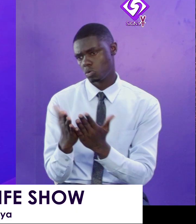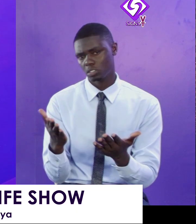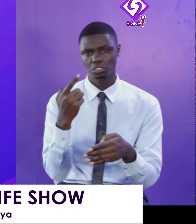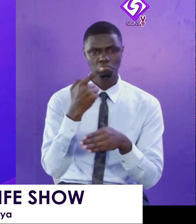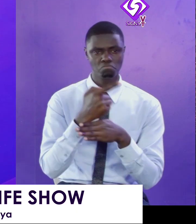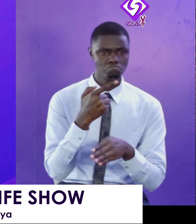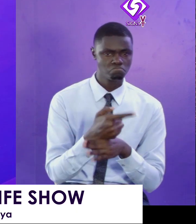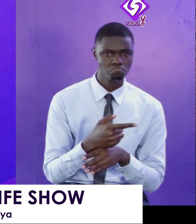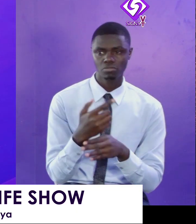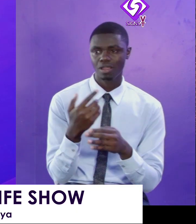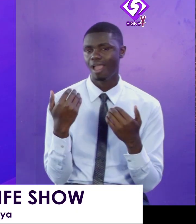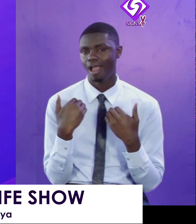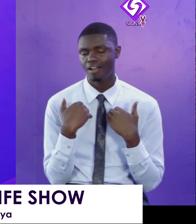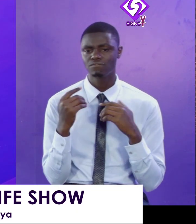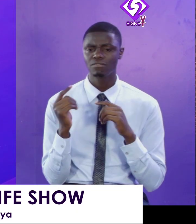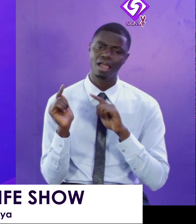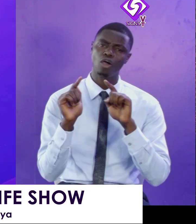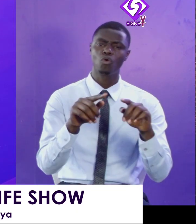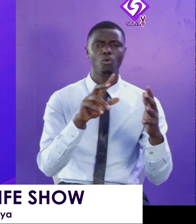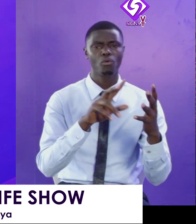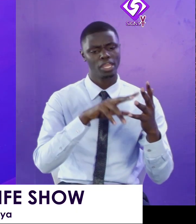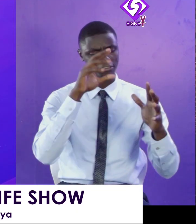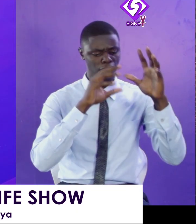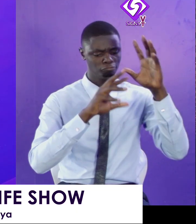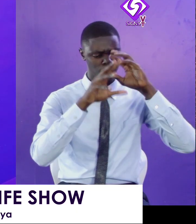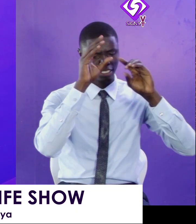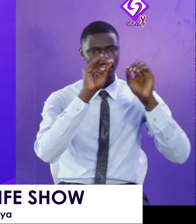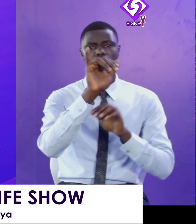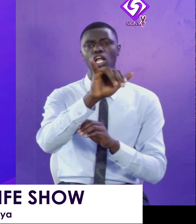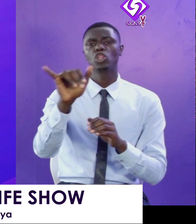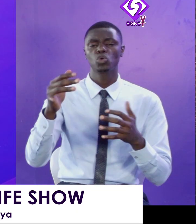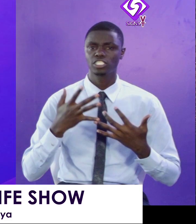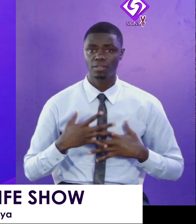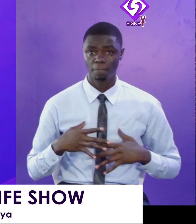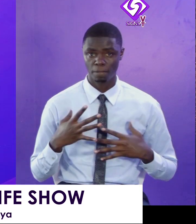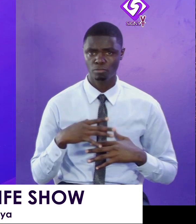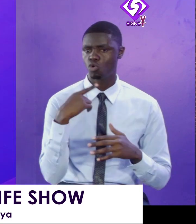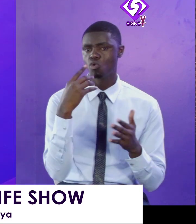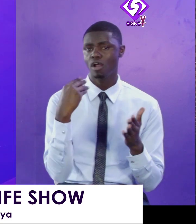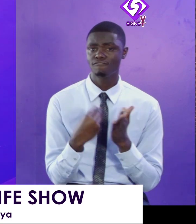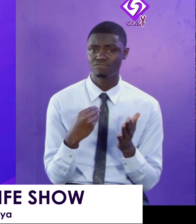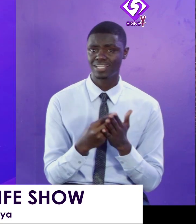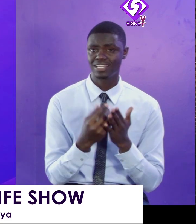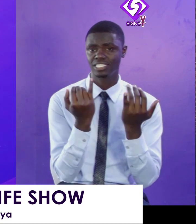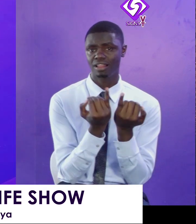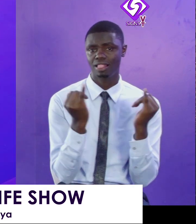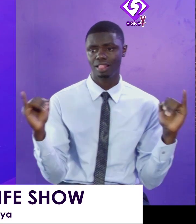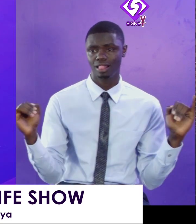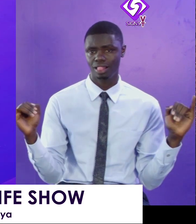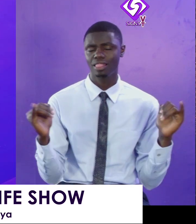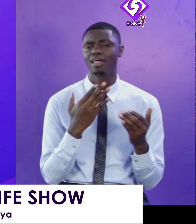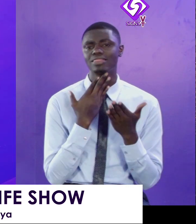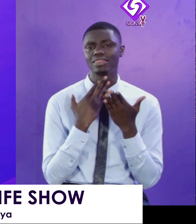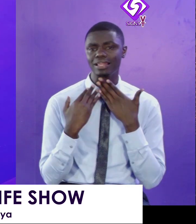documentaries, there are places you can go to. And for those of us who are financially dependent and are yearning